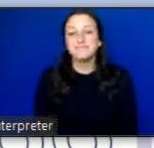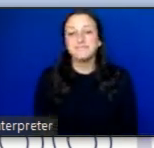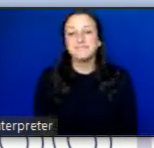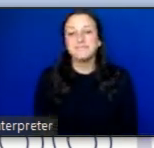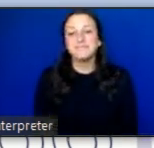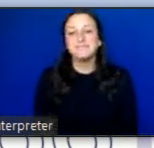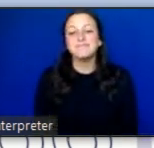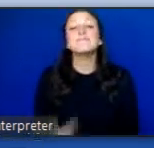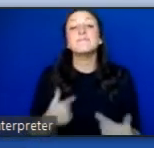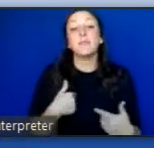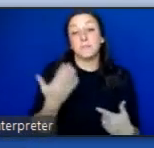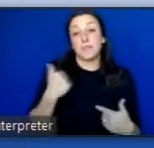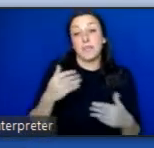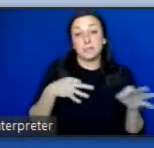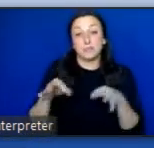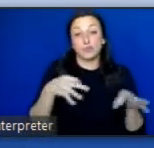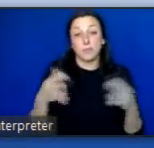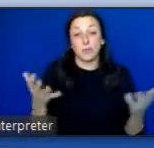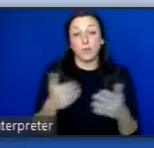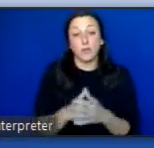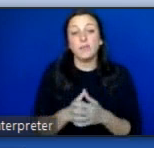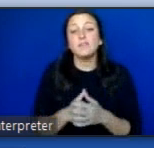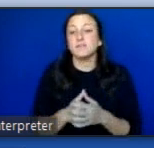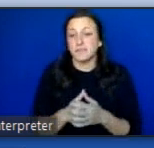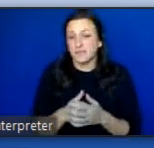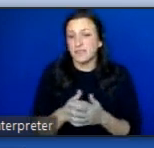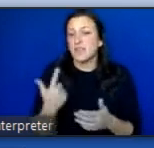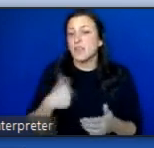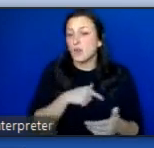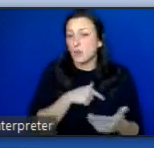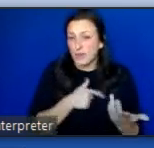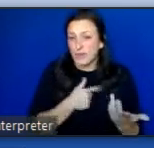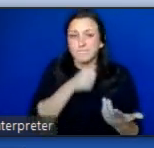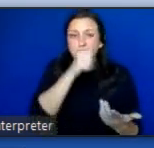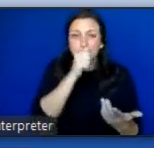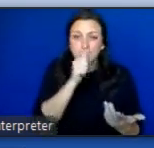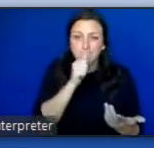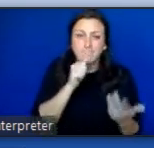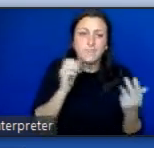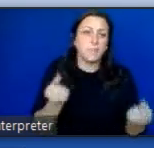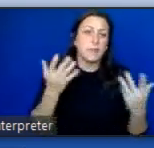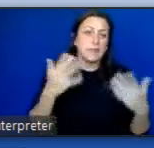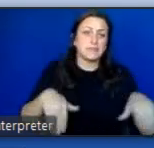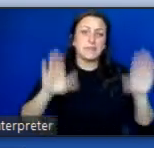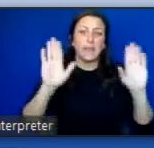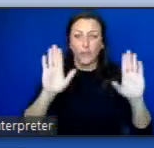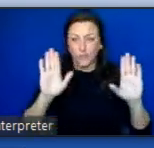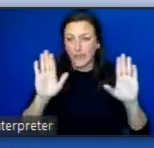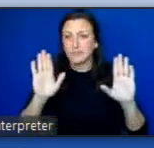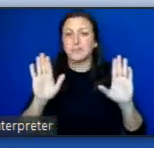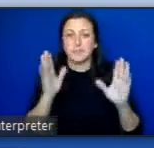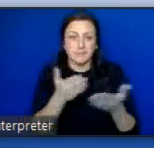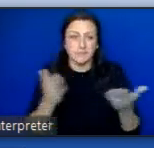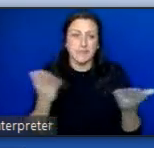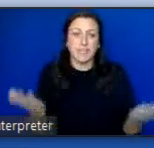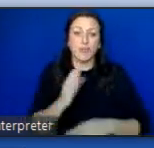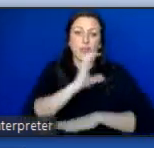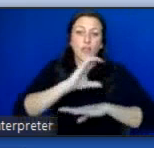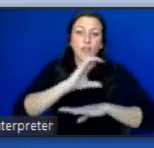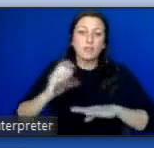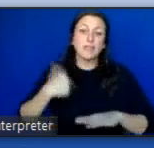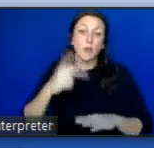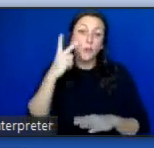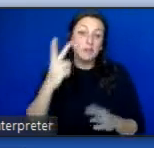was describing, of course, the many sacrifices we've lived with through Colorado and the great opportunities that we now see and hope